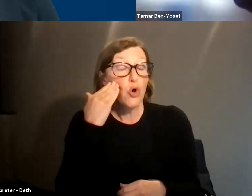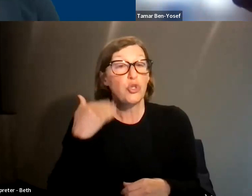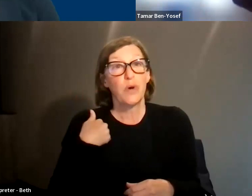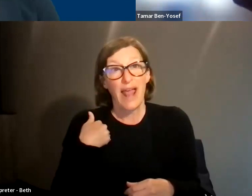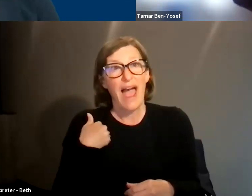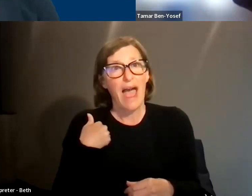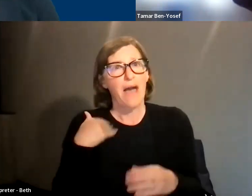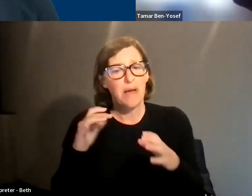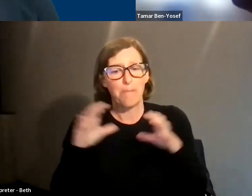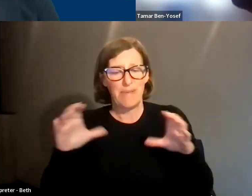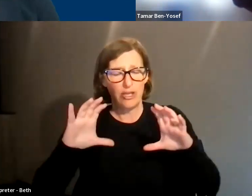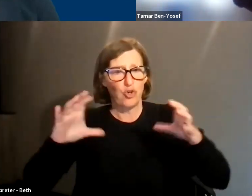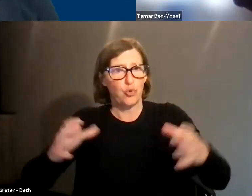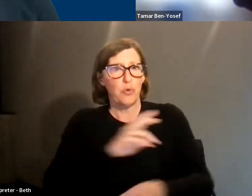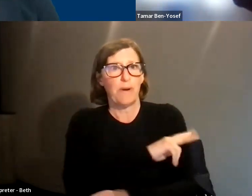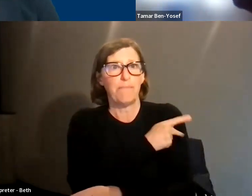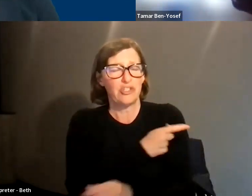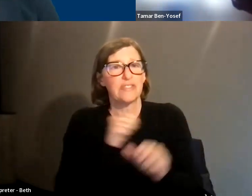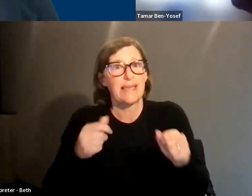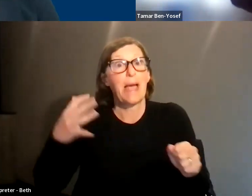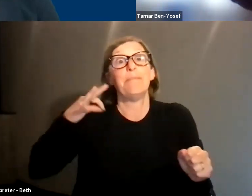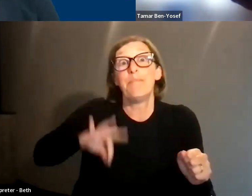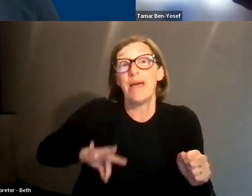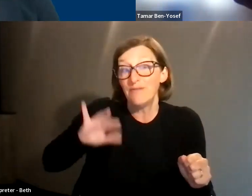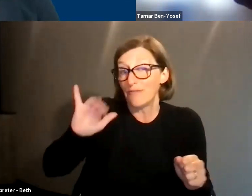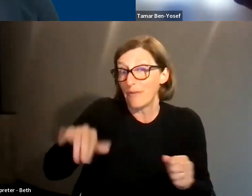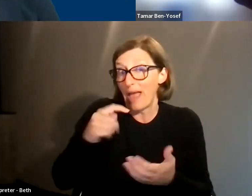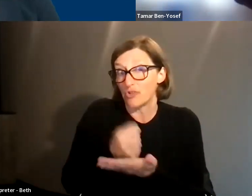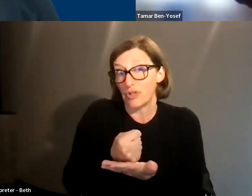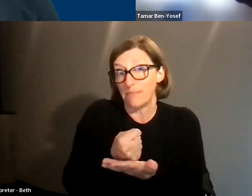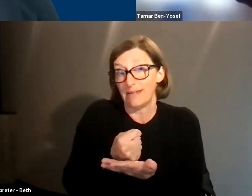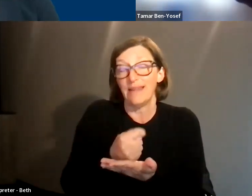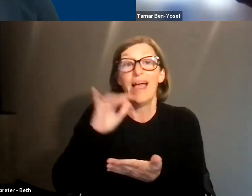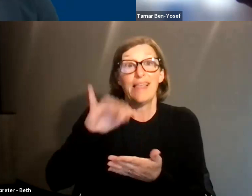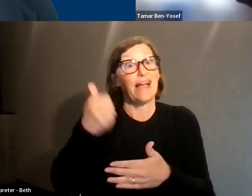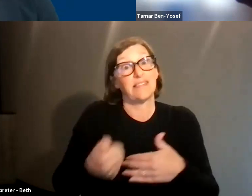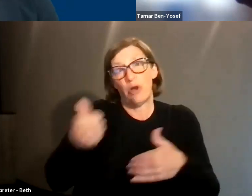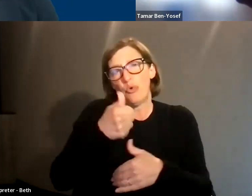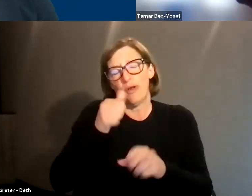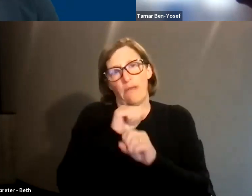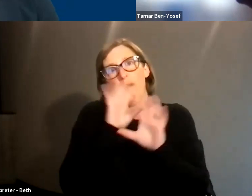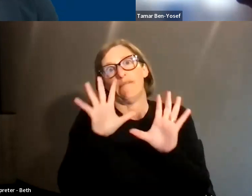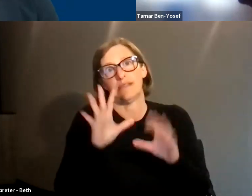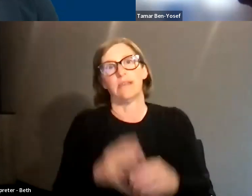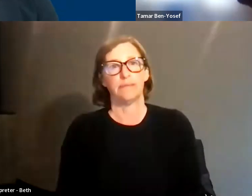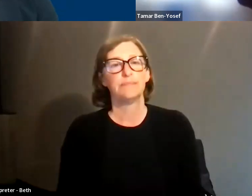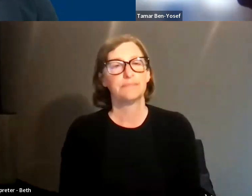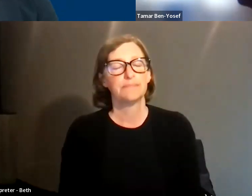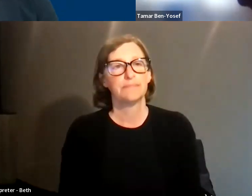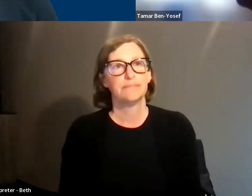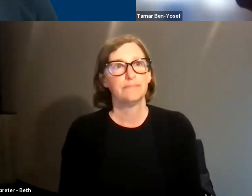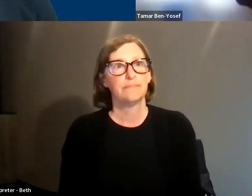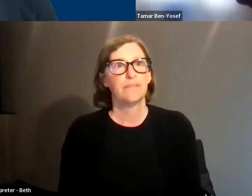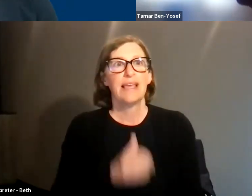relatively large group of patients that can benefit from that, this is the top priority, obviously. It doesn't have